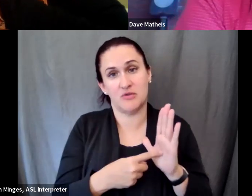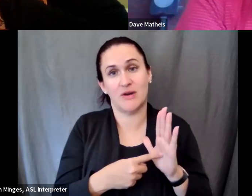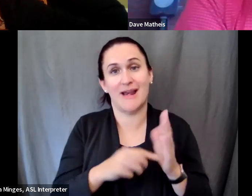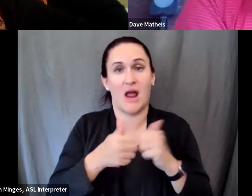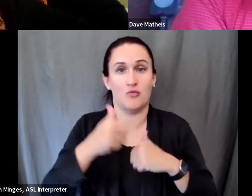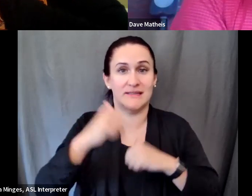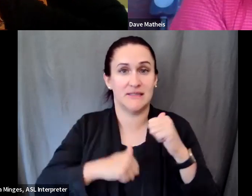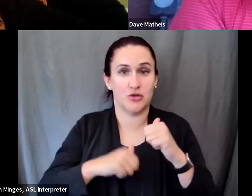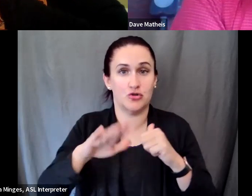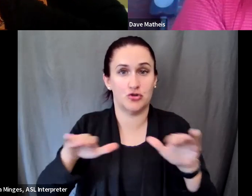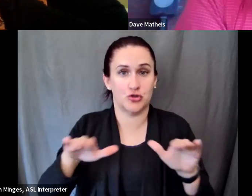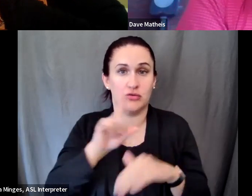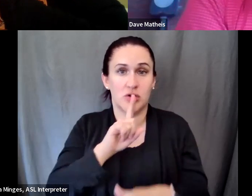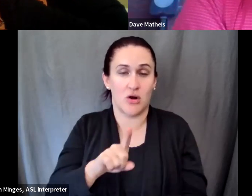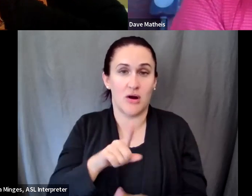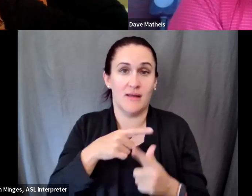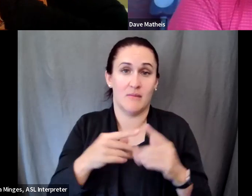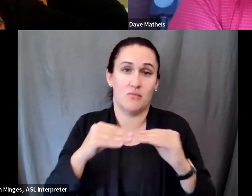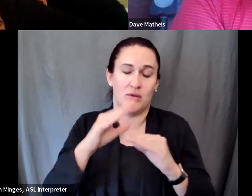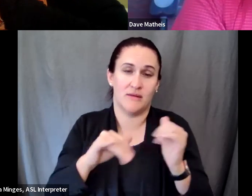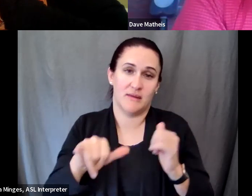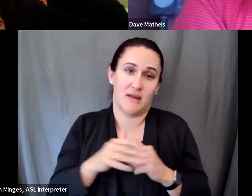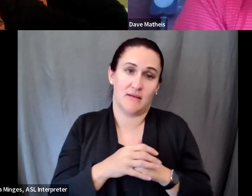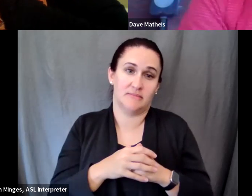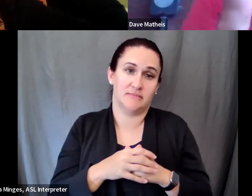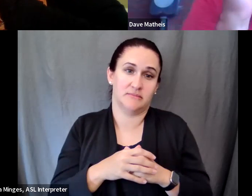are. And more than that,